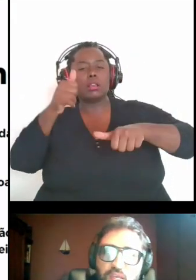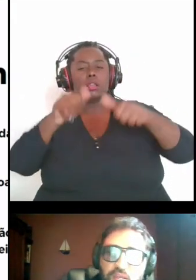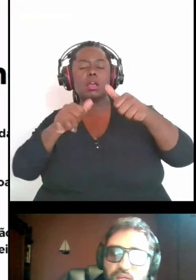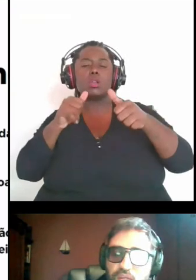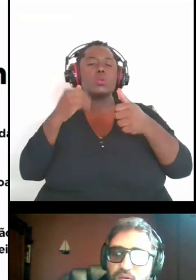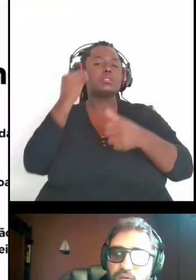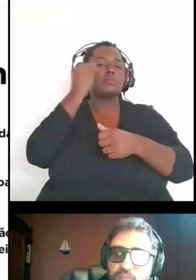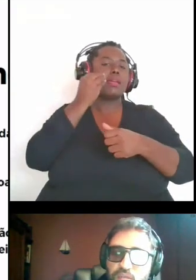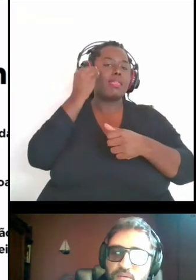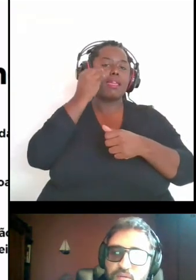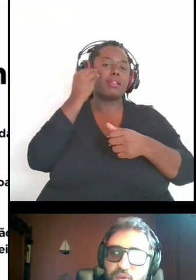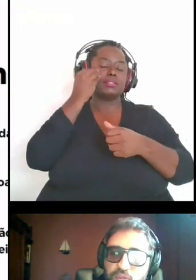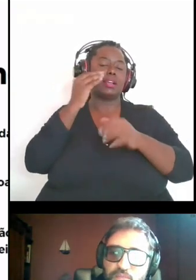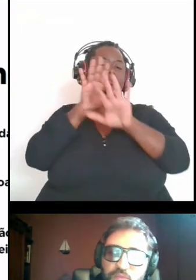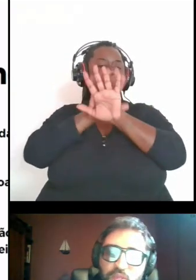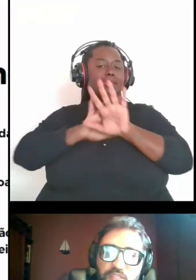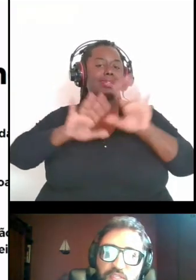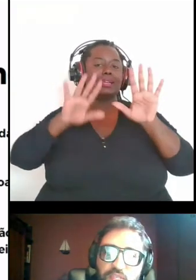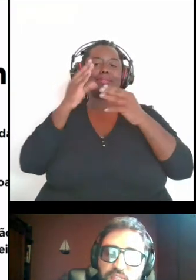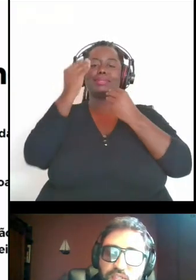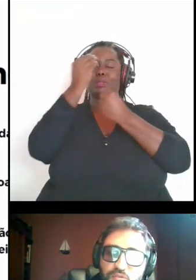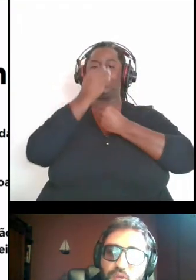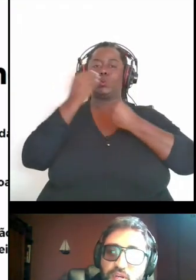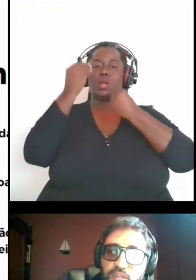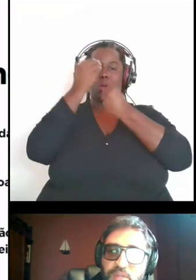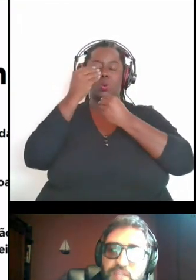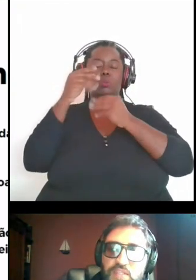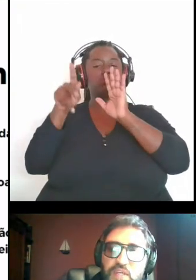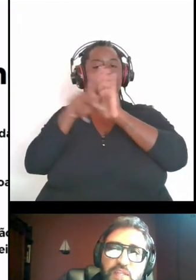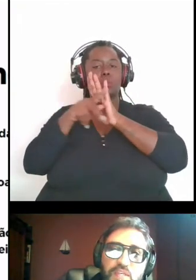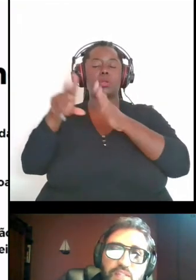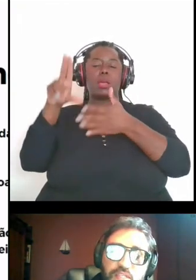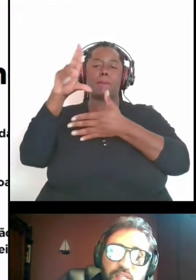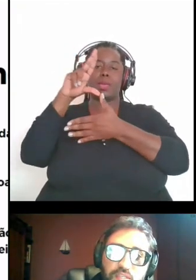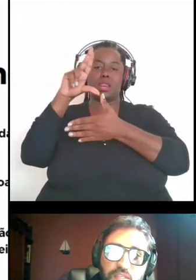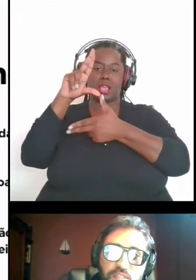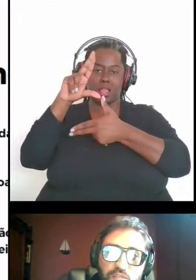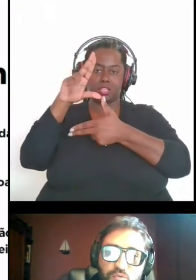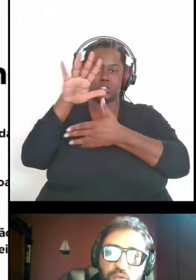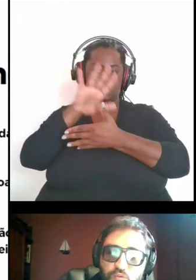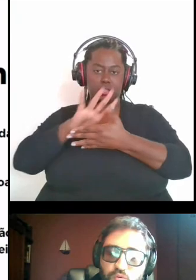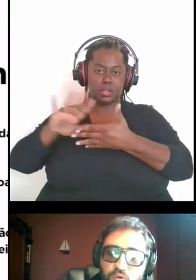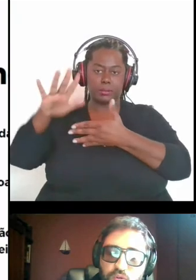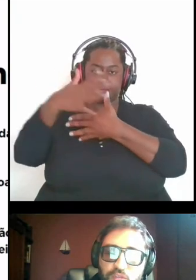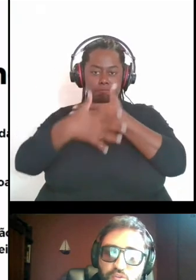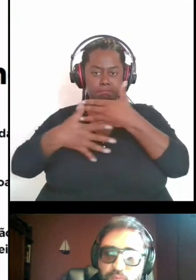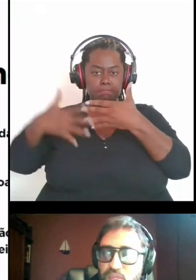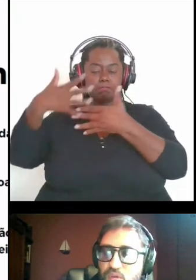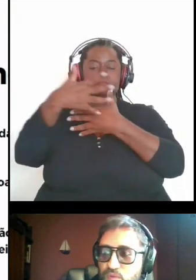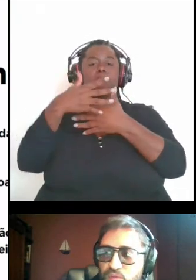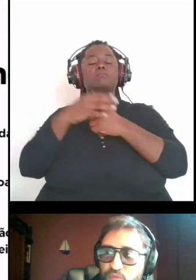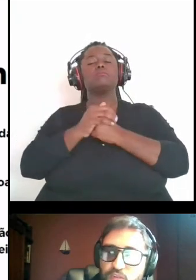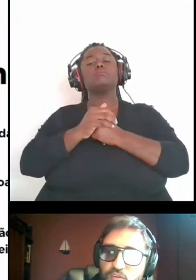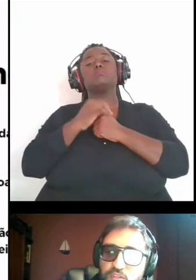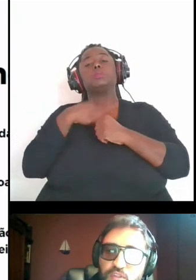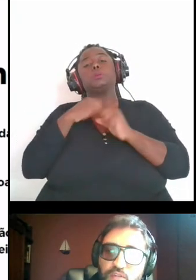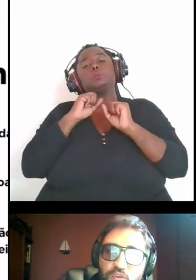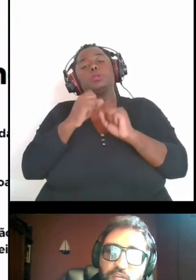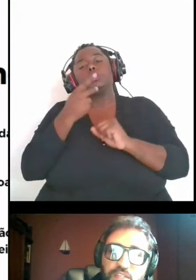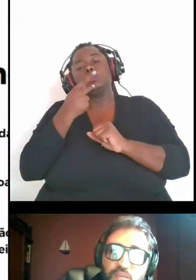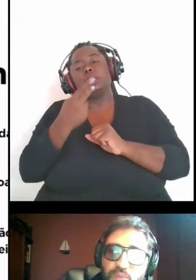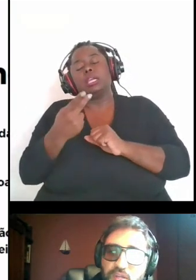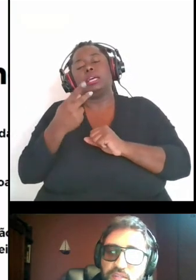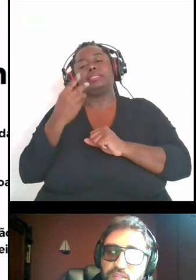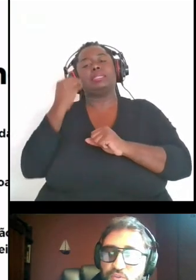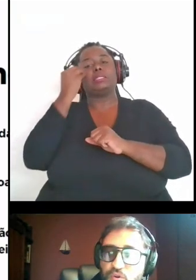the experience of sexual dissidents in the past in Latin America I can say that this